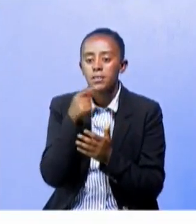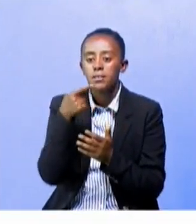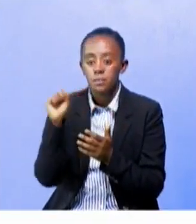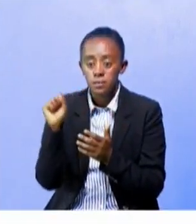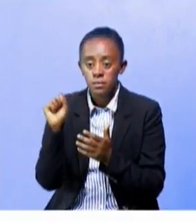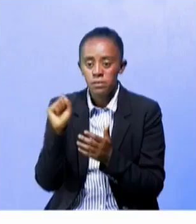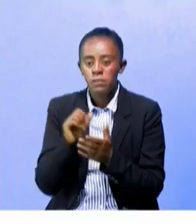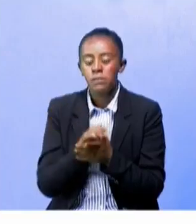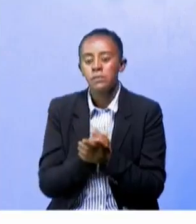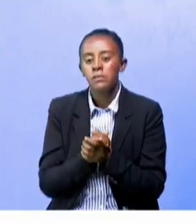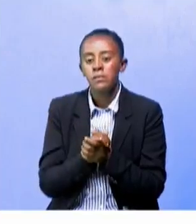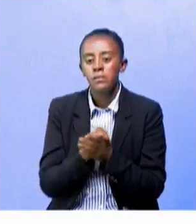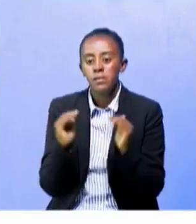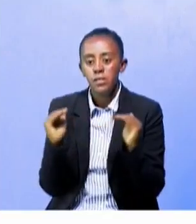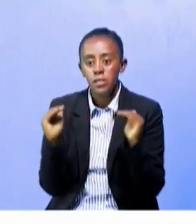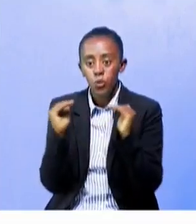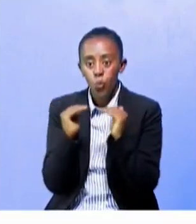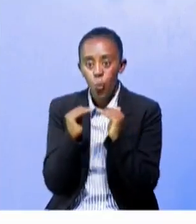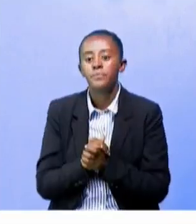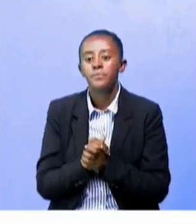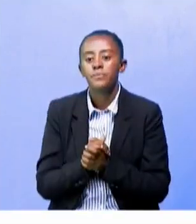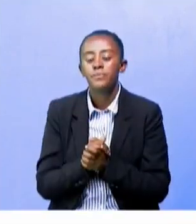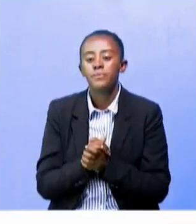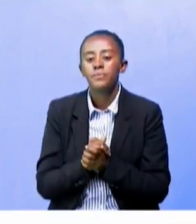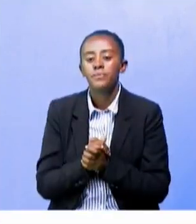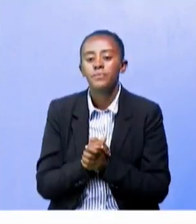are equally